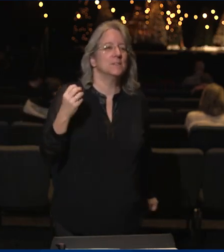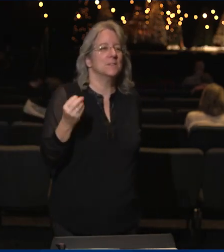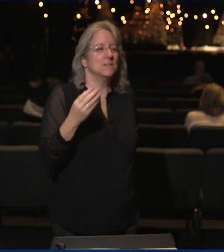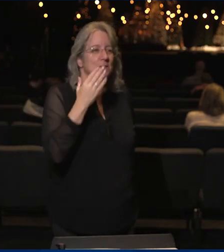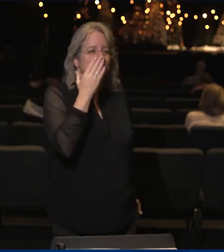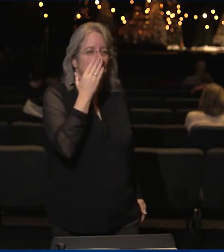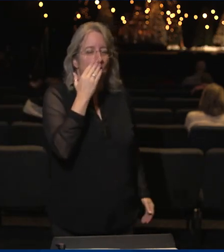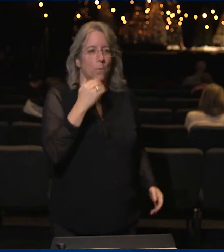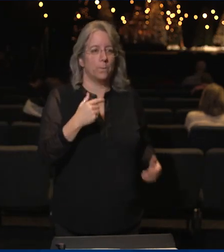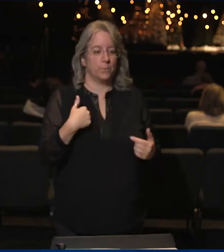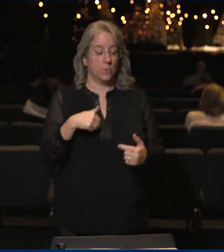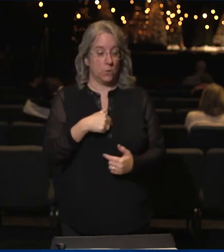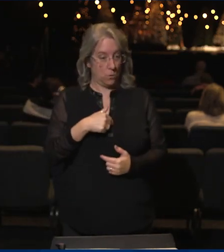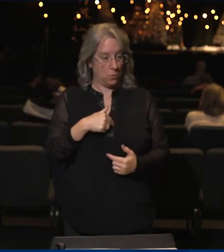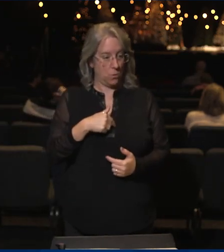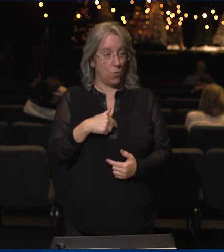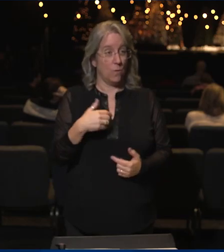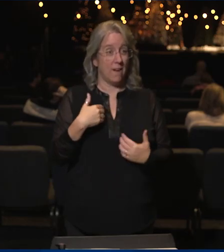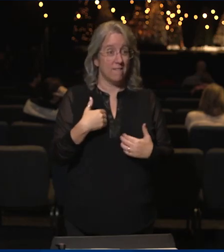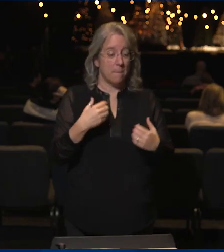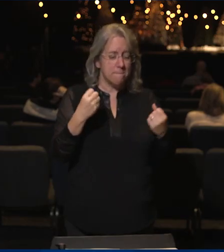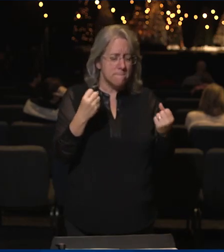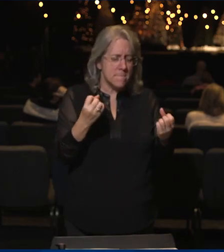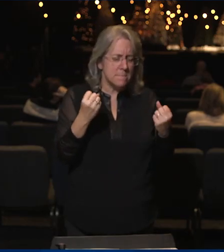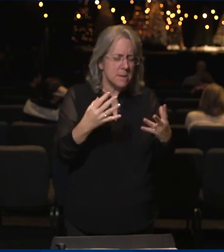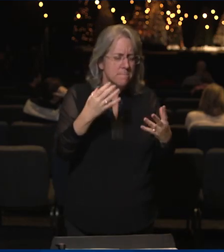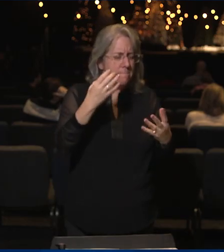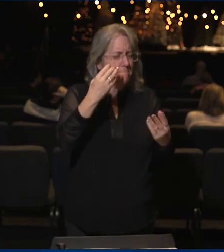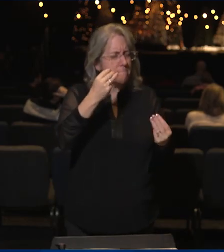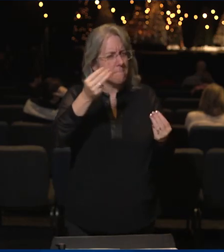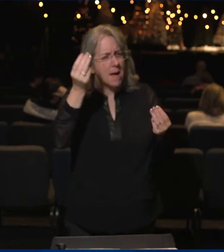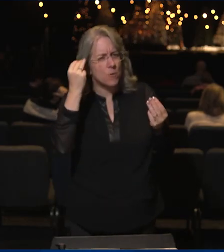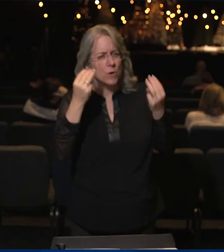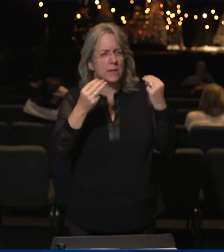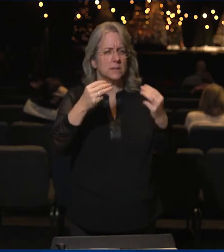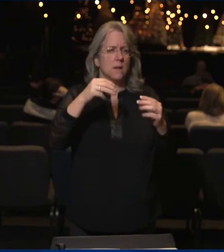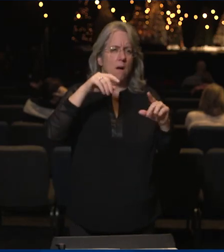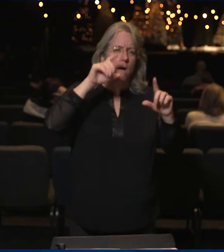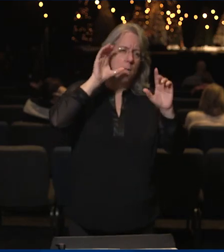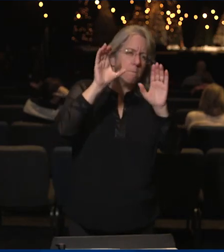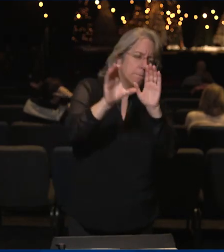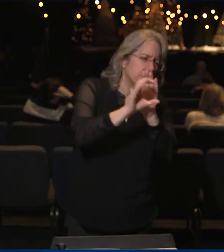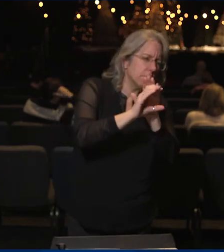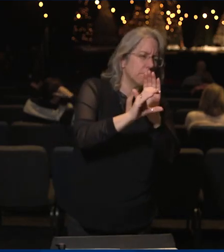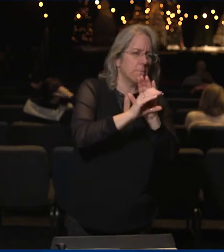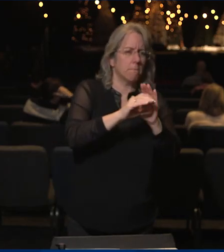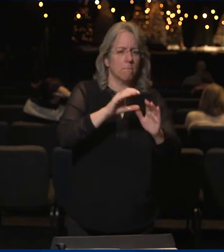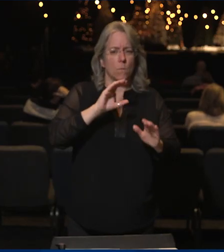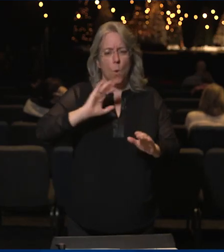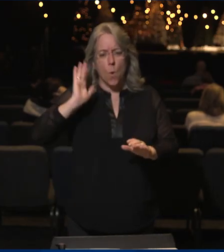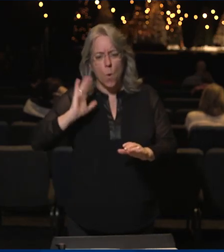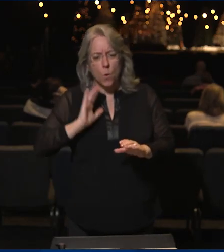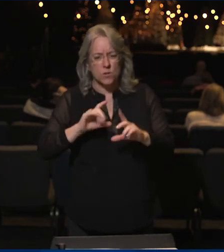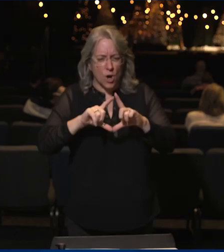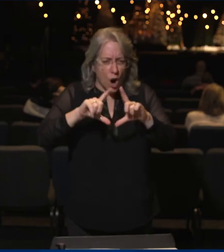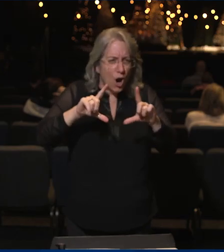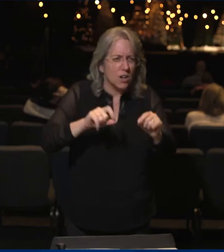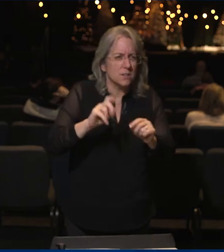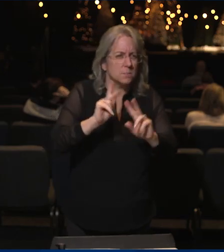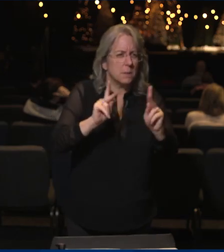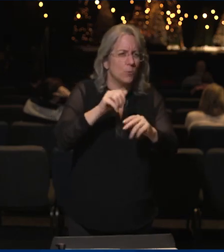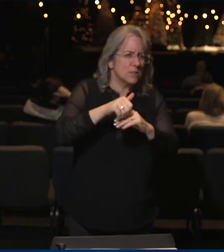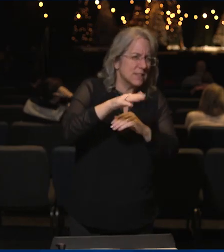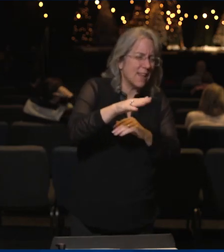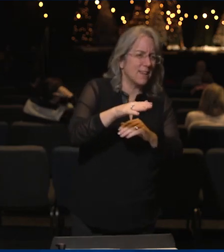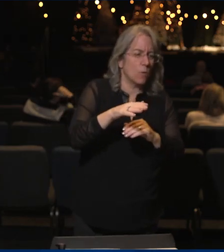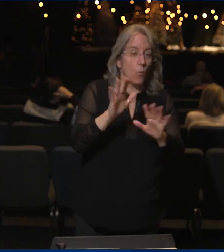across literally hundreds of memories, photographs, old cards, so many just wonderful memories that were